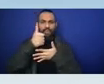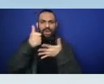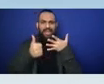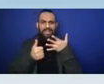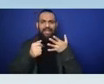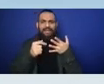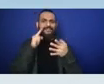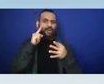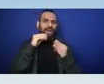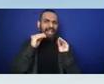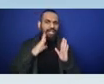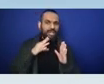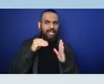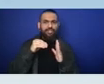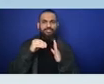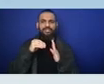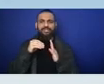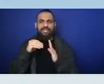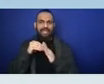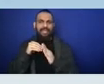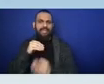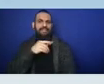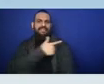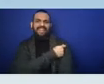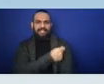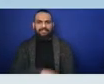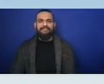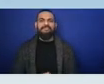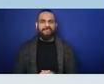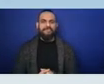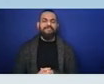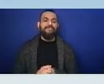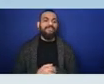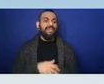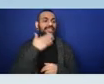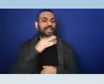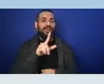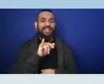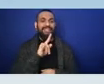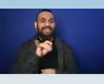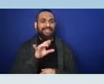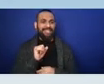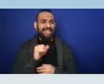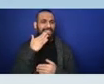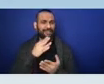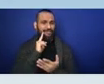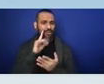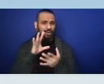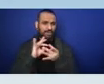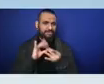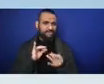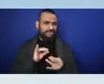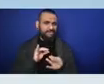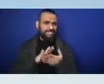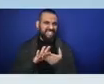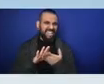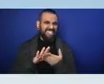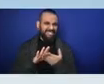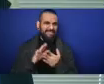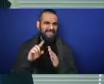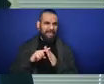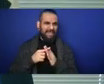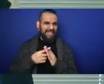and also where do we rank as a state or as a city in the state? Where do we rank with educators